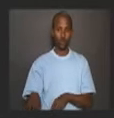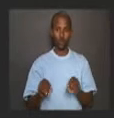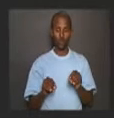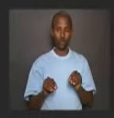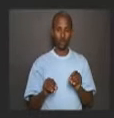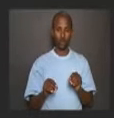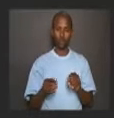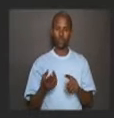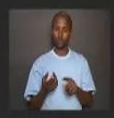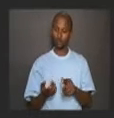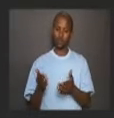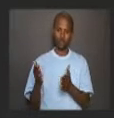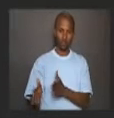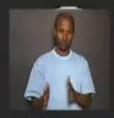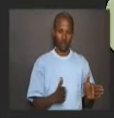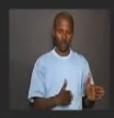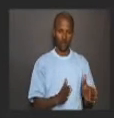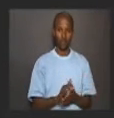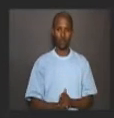Students, let's get ready.